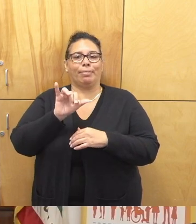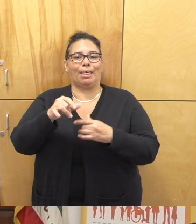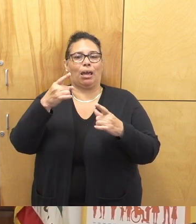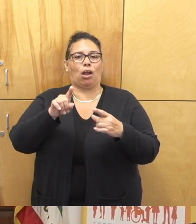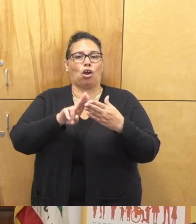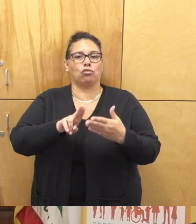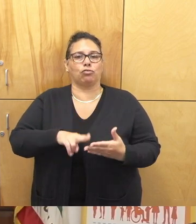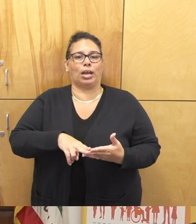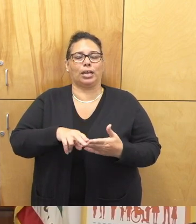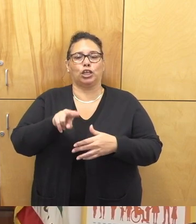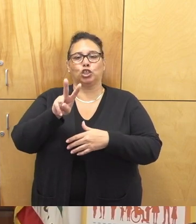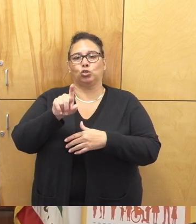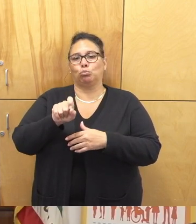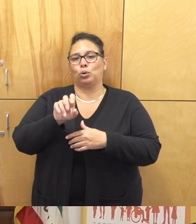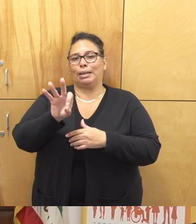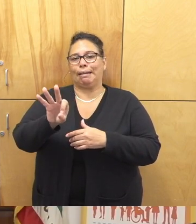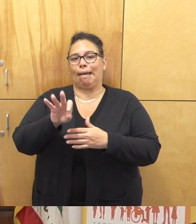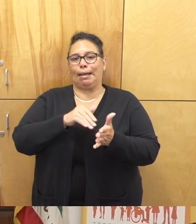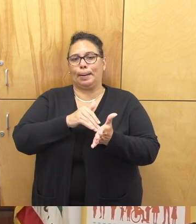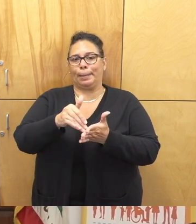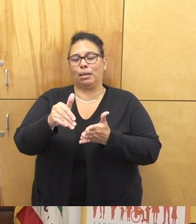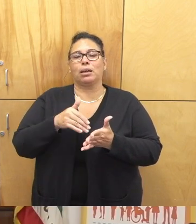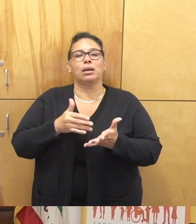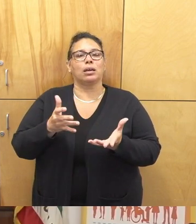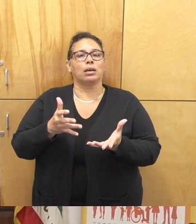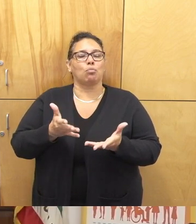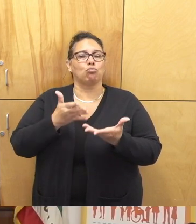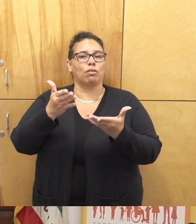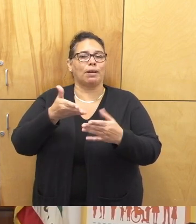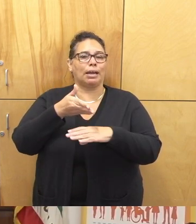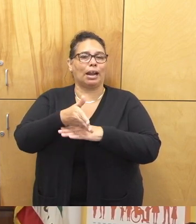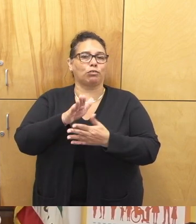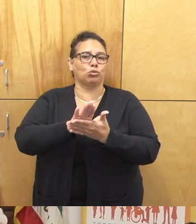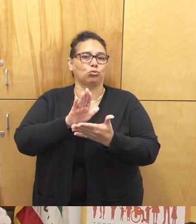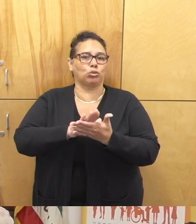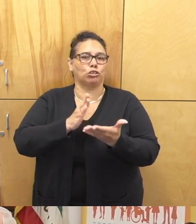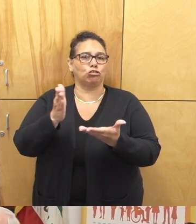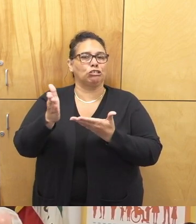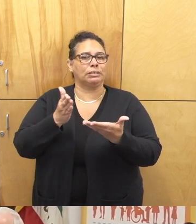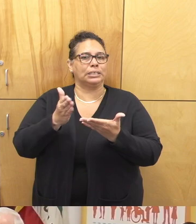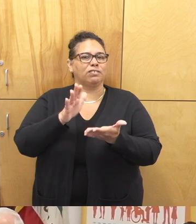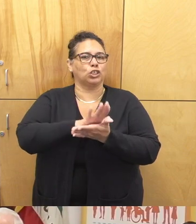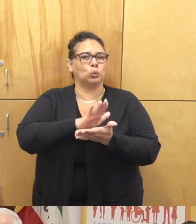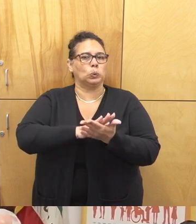proposal totals $2.9 million, and that's to provide the after-school services at the schools that are listed.